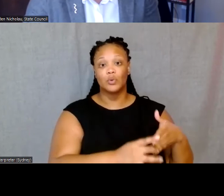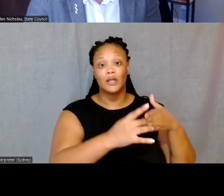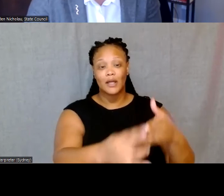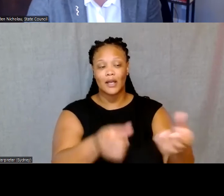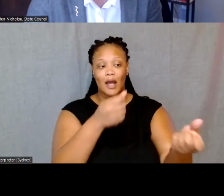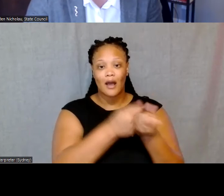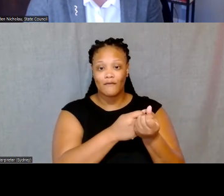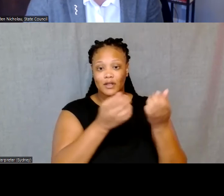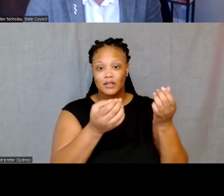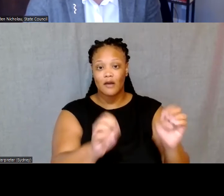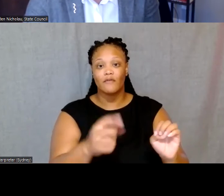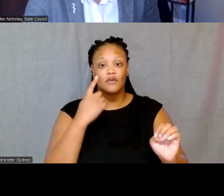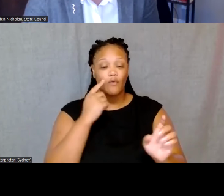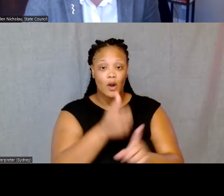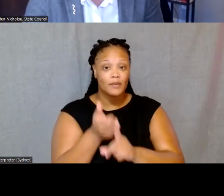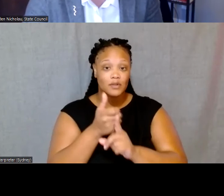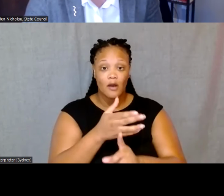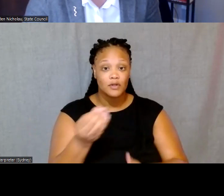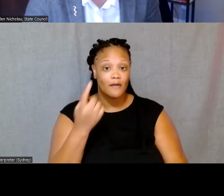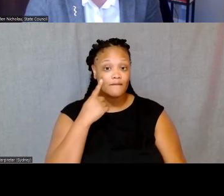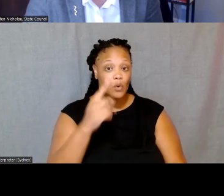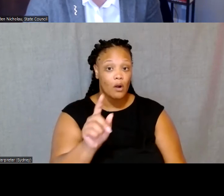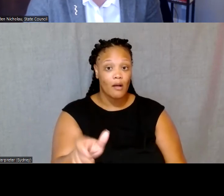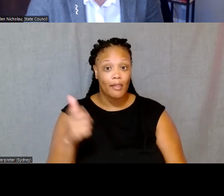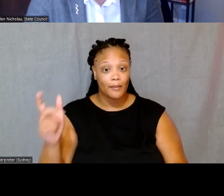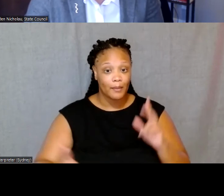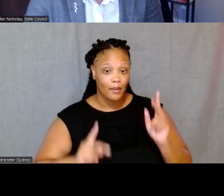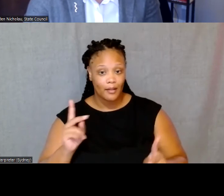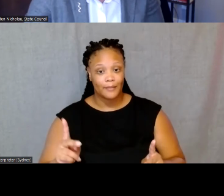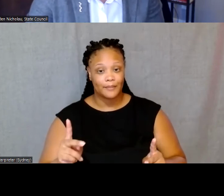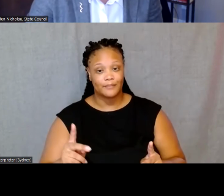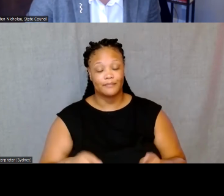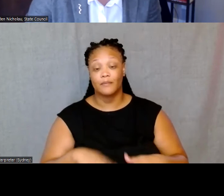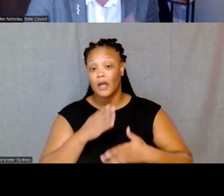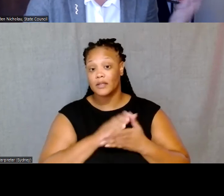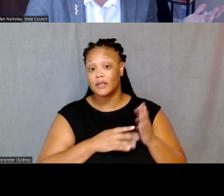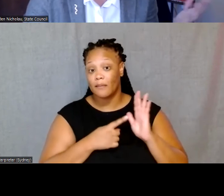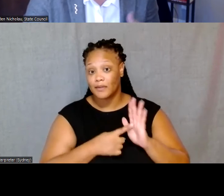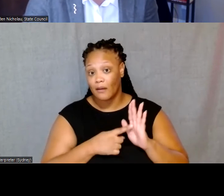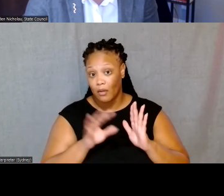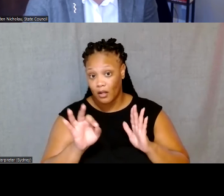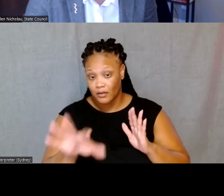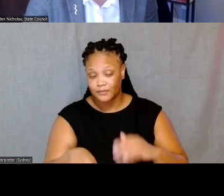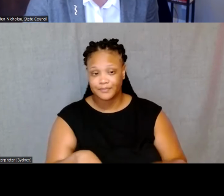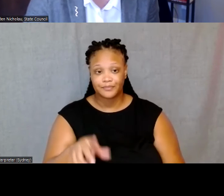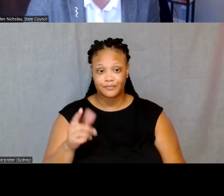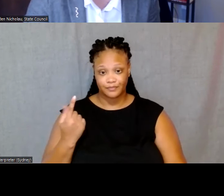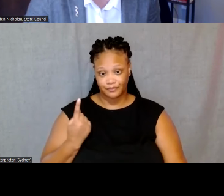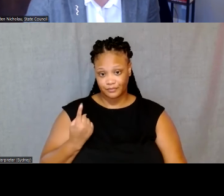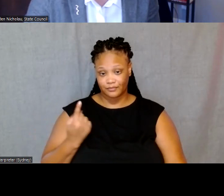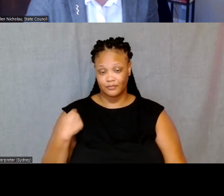themselves and for others? And just some examples here. In 2021, this last year, we provided